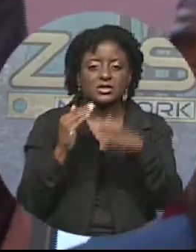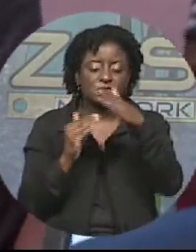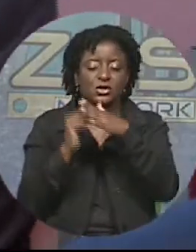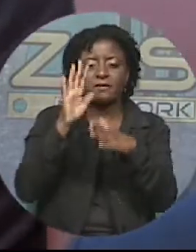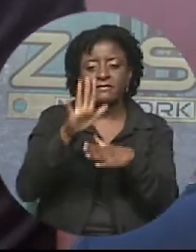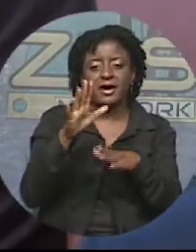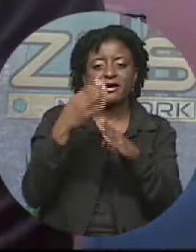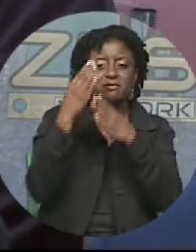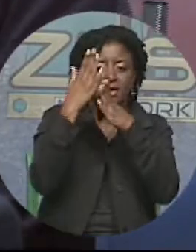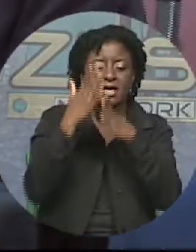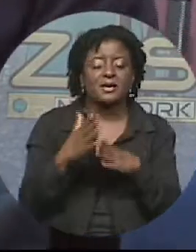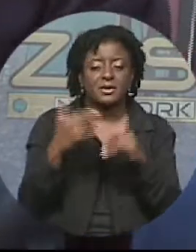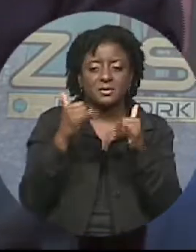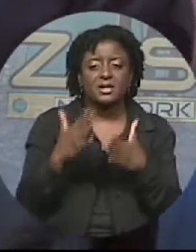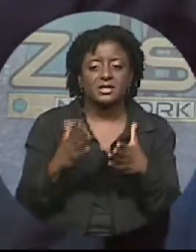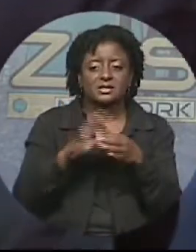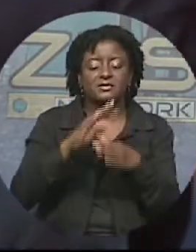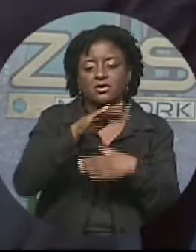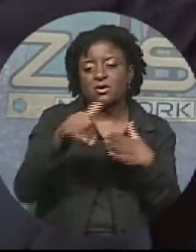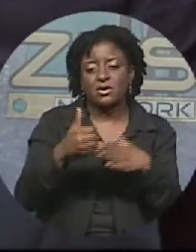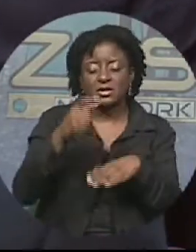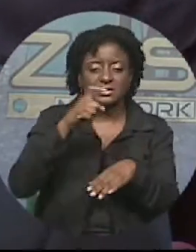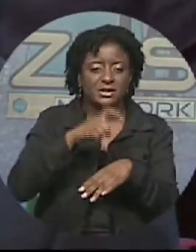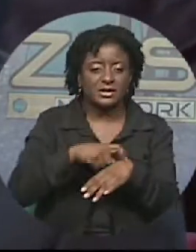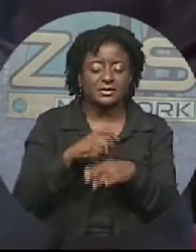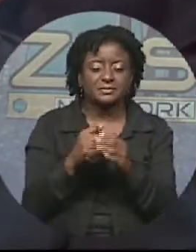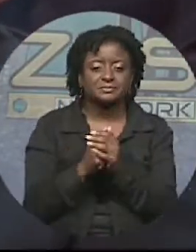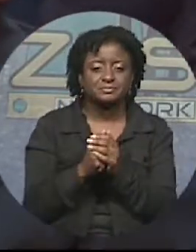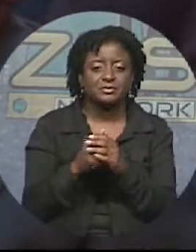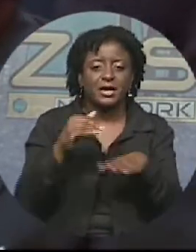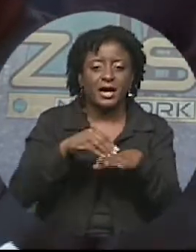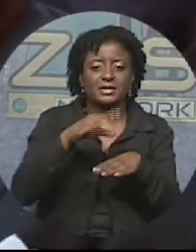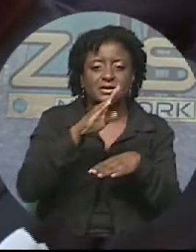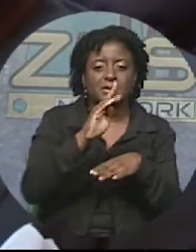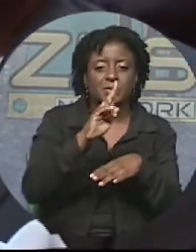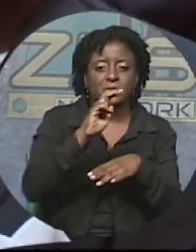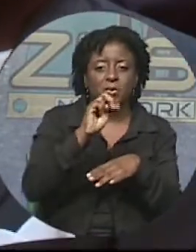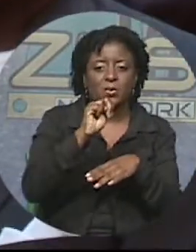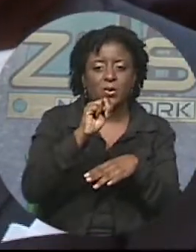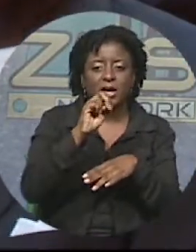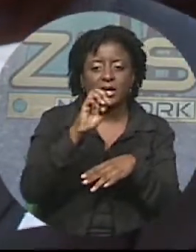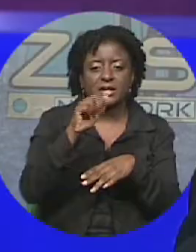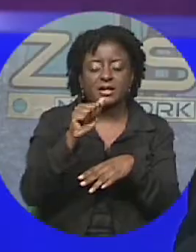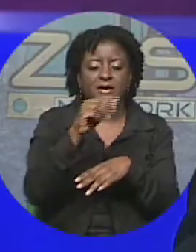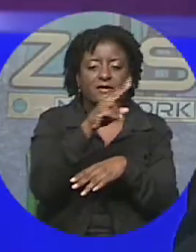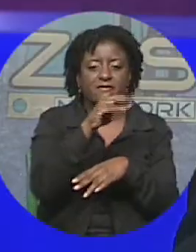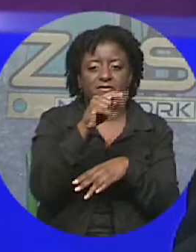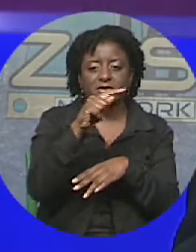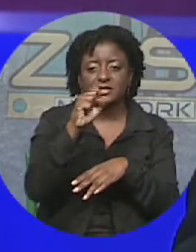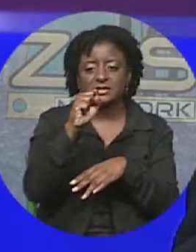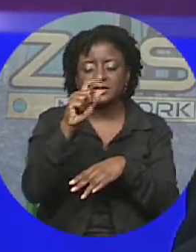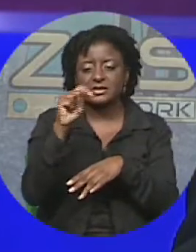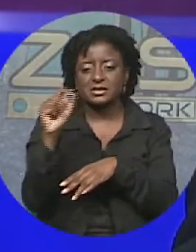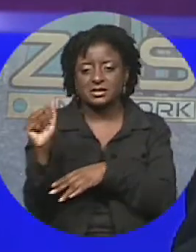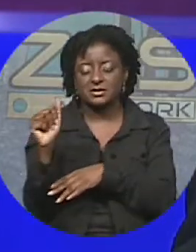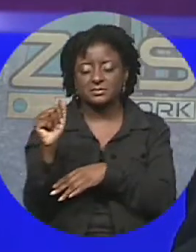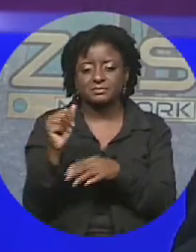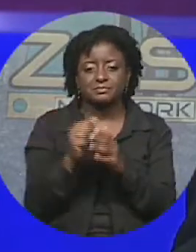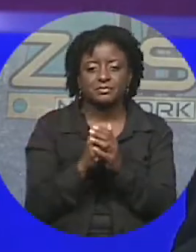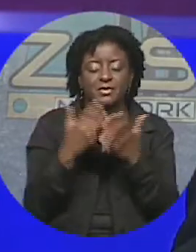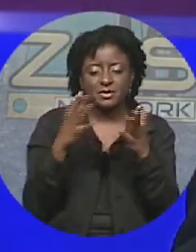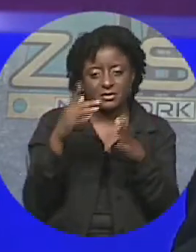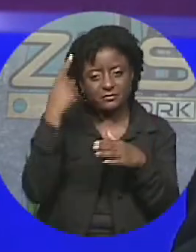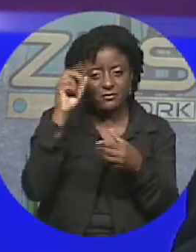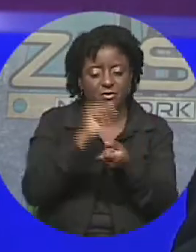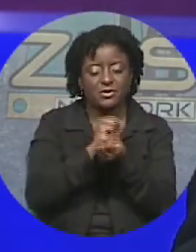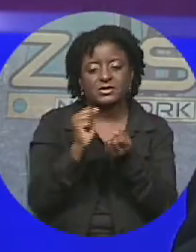time at John Watling Distillery, formerly Buena Vista. For ZNS Total Sports, I'm Charles Fisher. All right, thanks a lot, Charles. And that